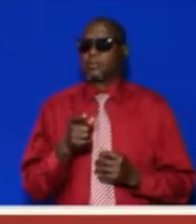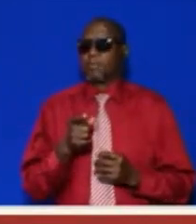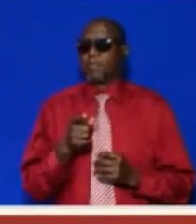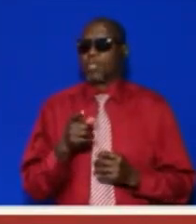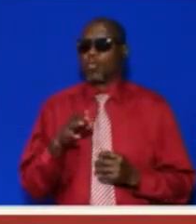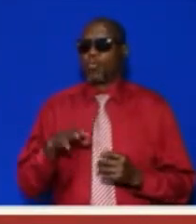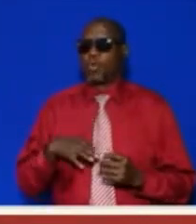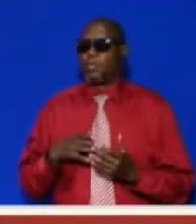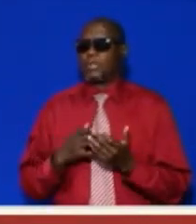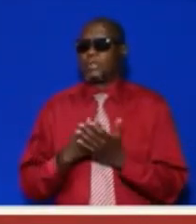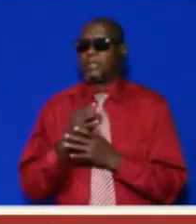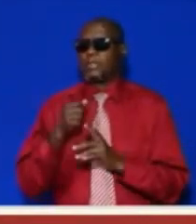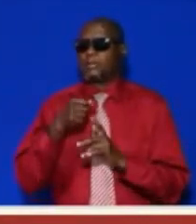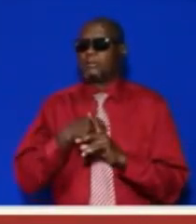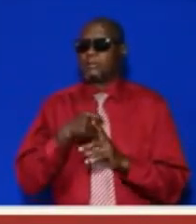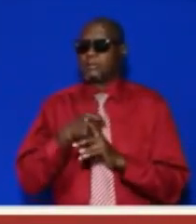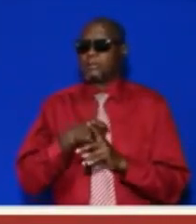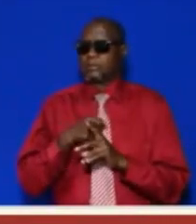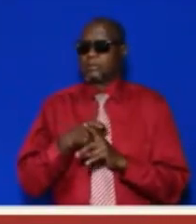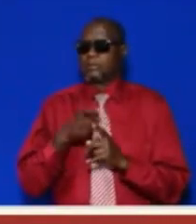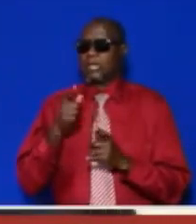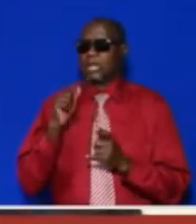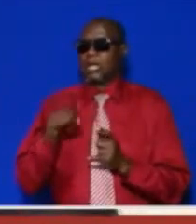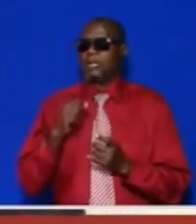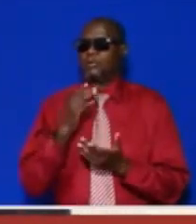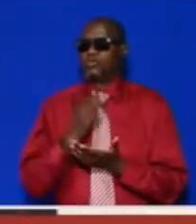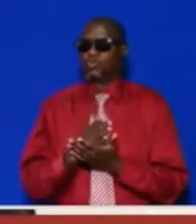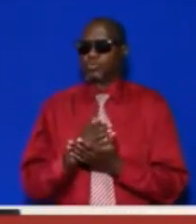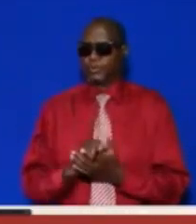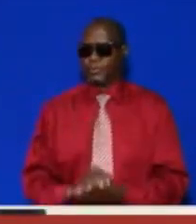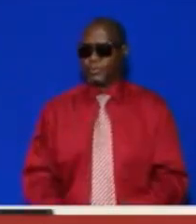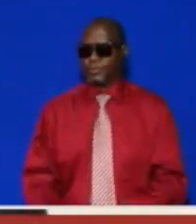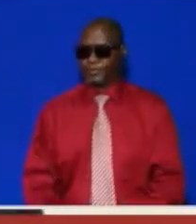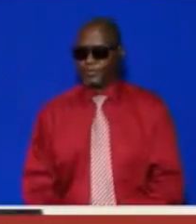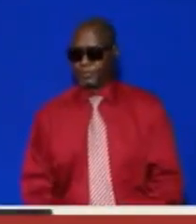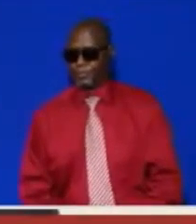rights we've been fighting for eternity can stop. Alice Diana, Hope TV News Watch.